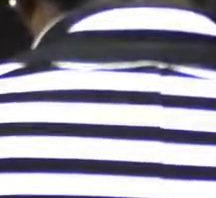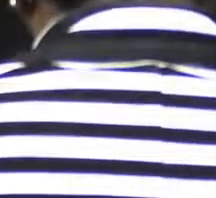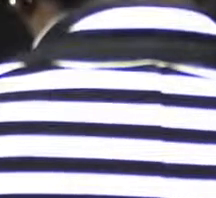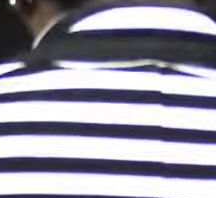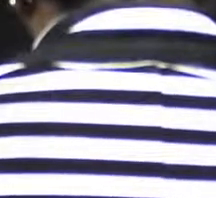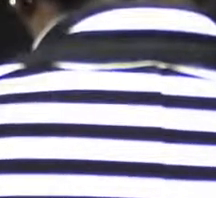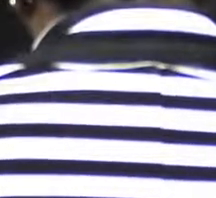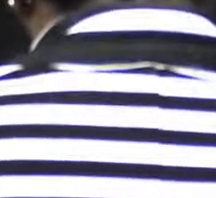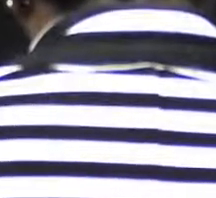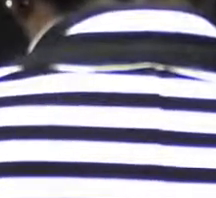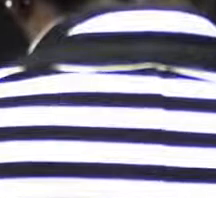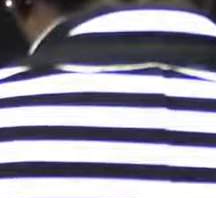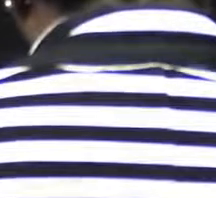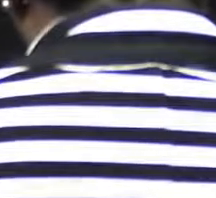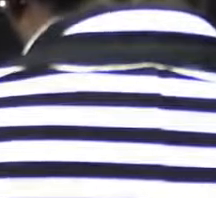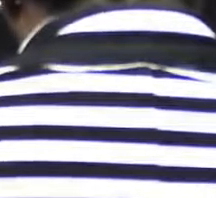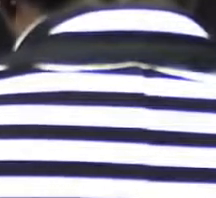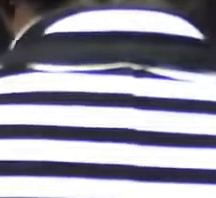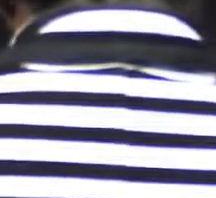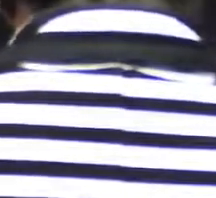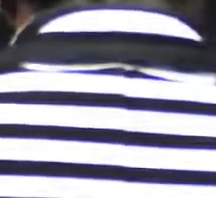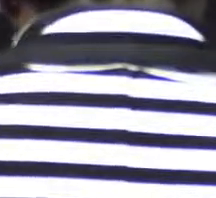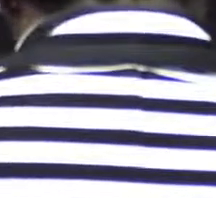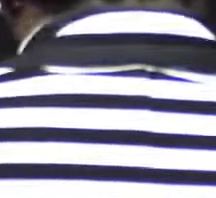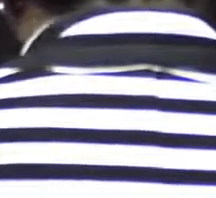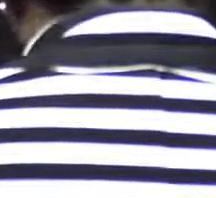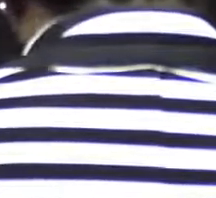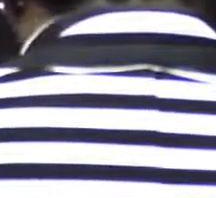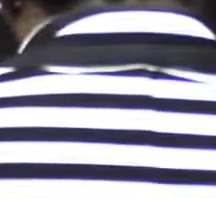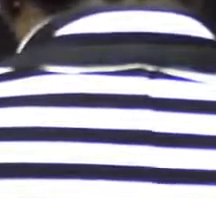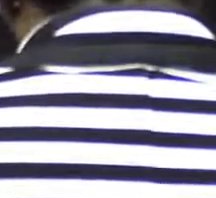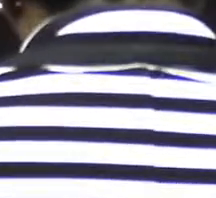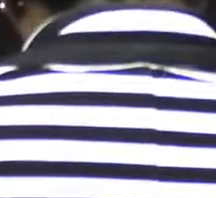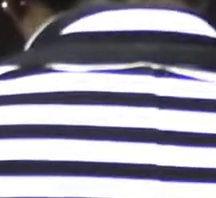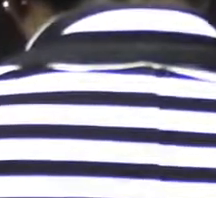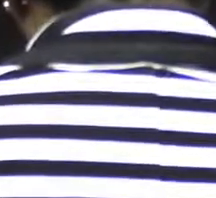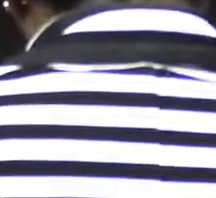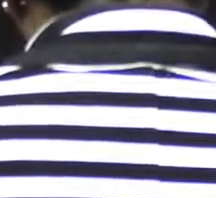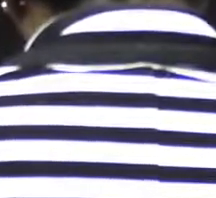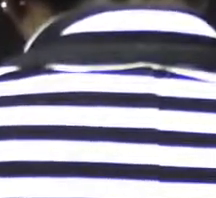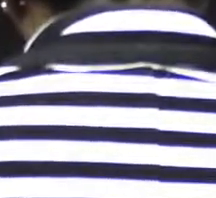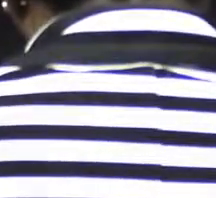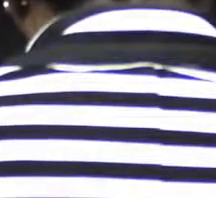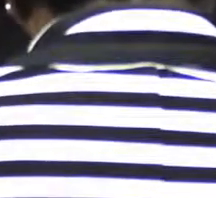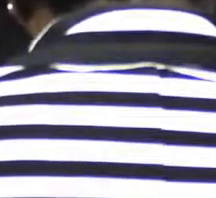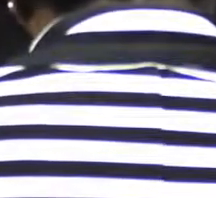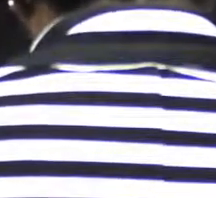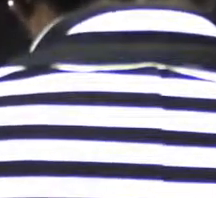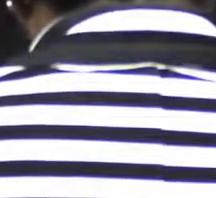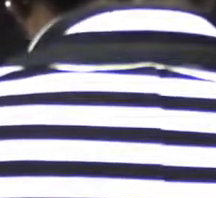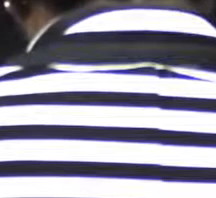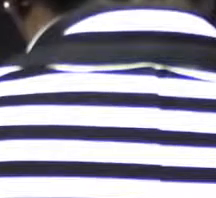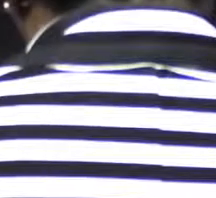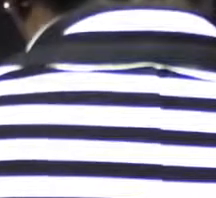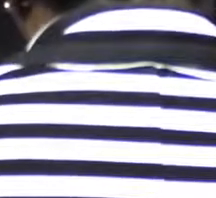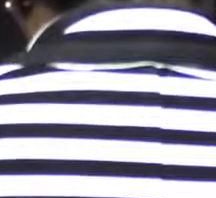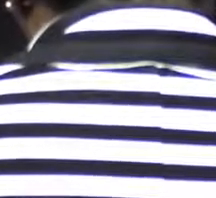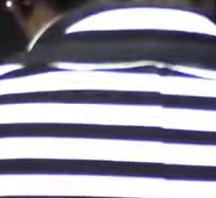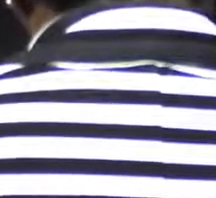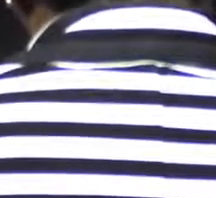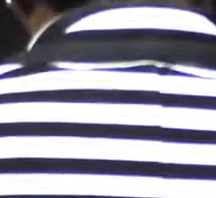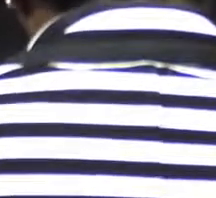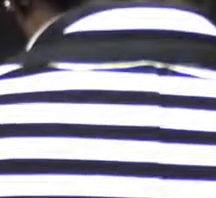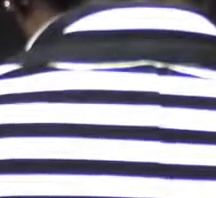wonke. Uthe awuvuma unyawo lethu lusherele. Namanje baba siyabonga. Silethu dumo lonke